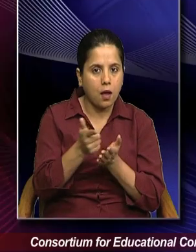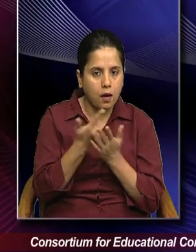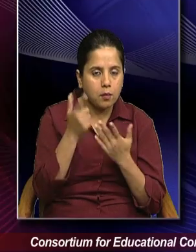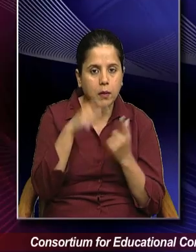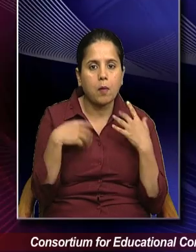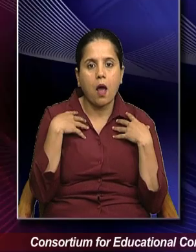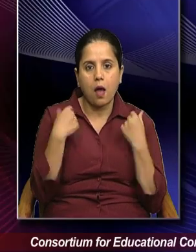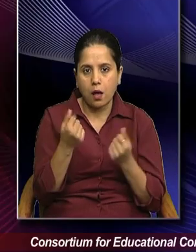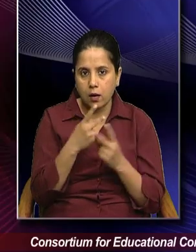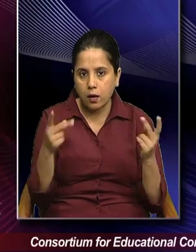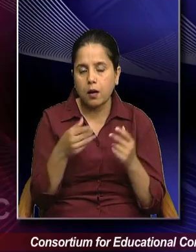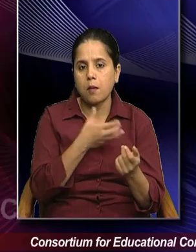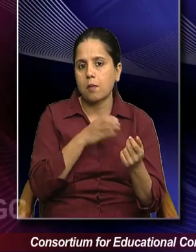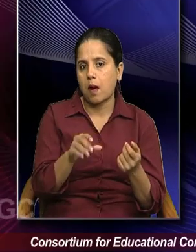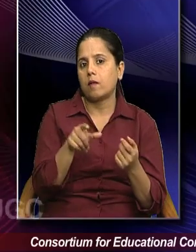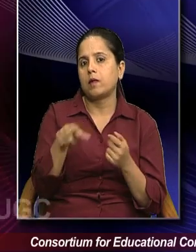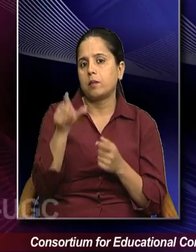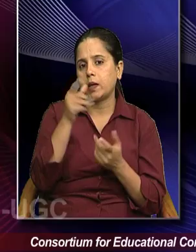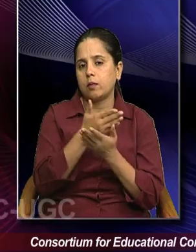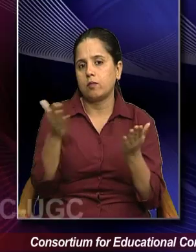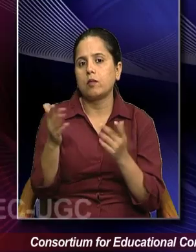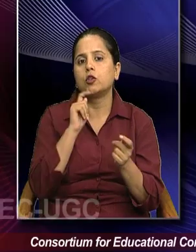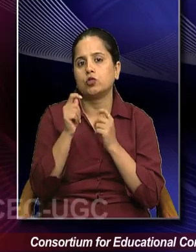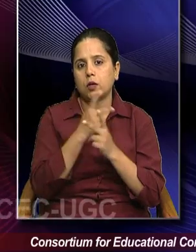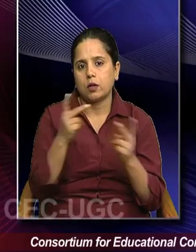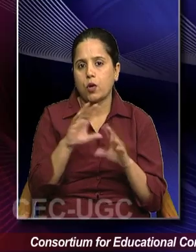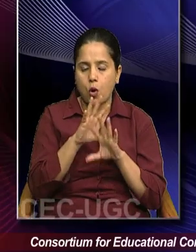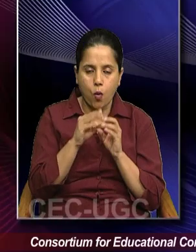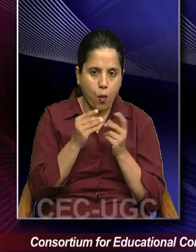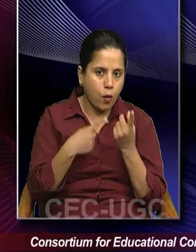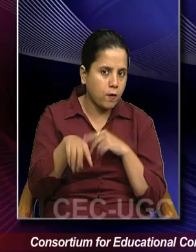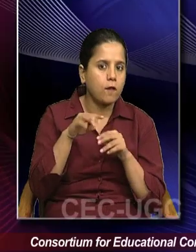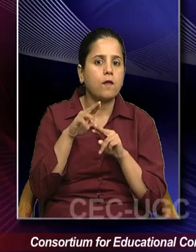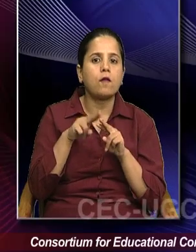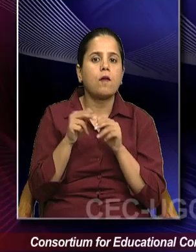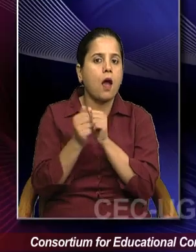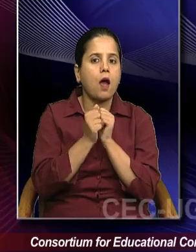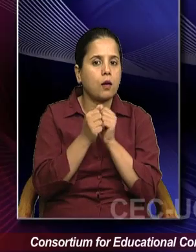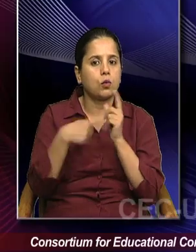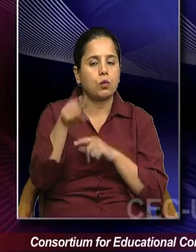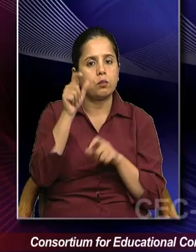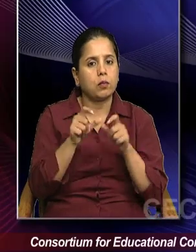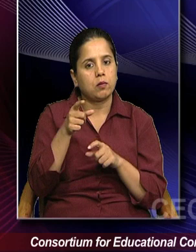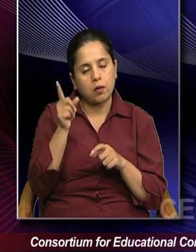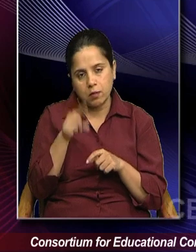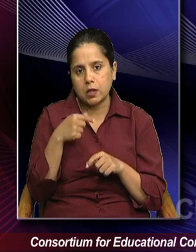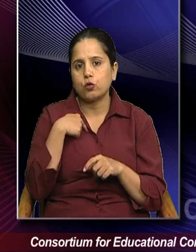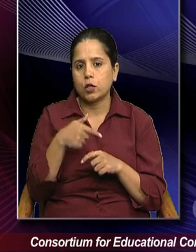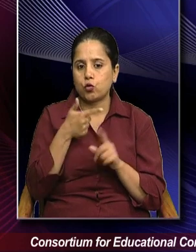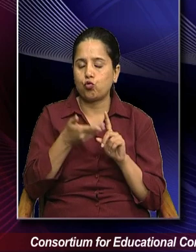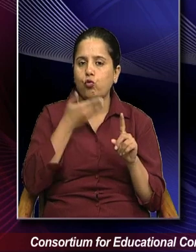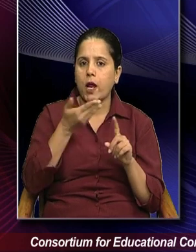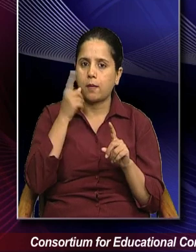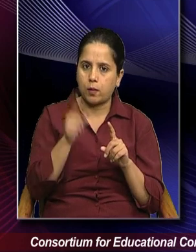health. Empower citizen journalists. Yes, our all fellow citizens, we have to train them